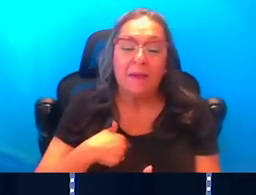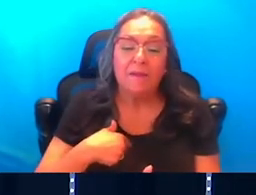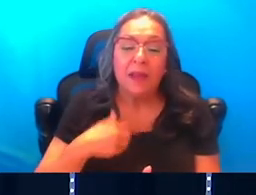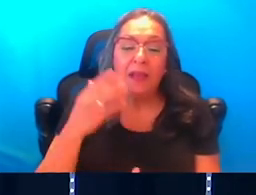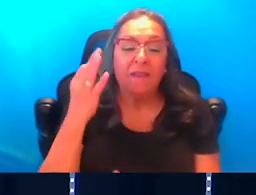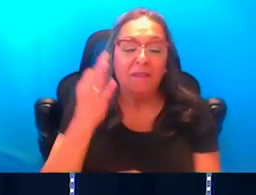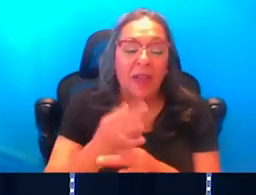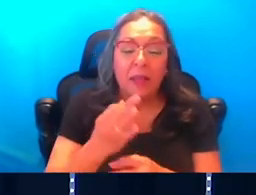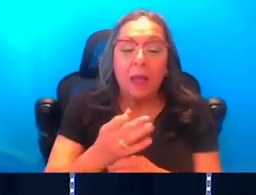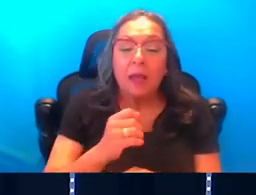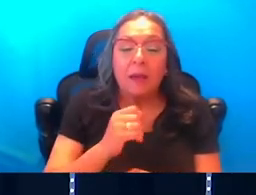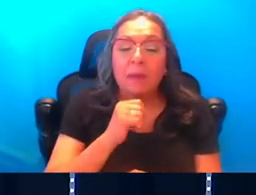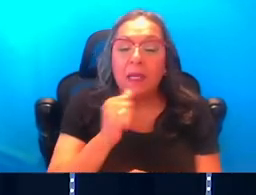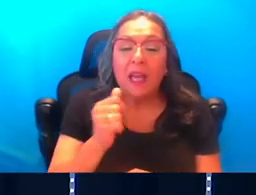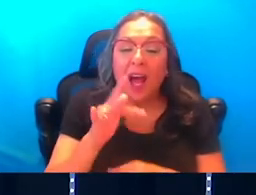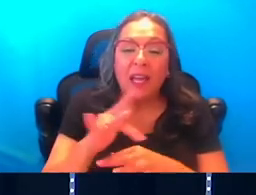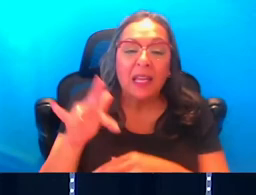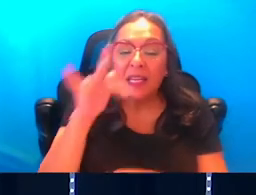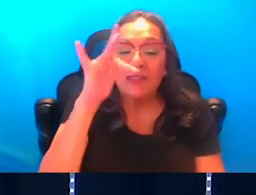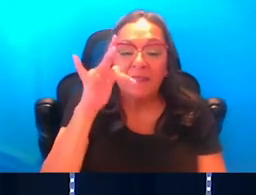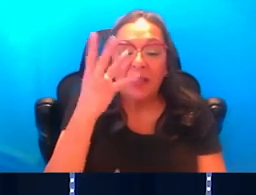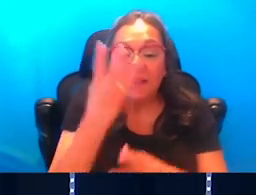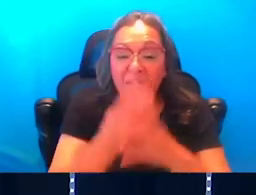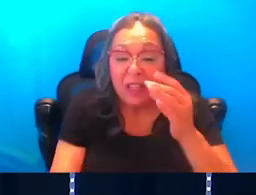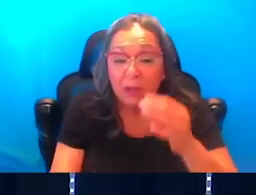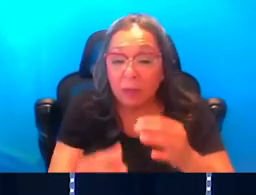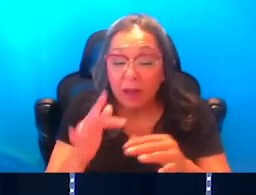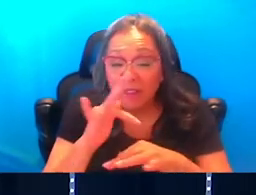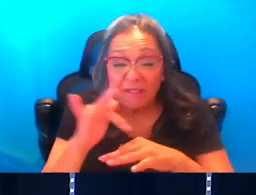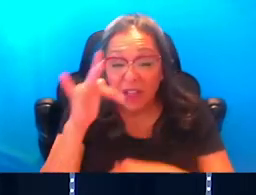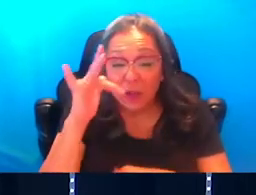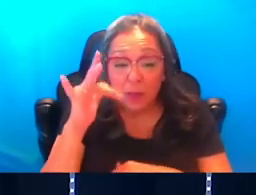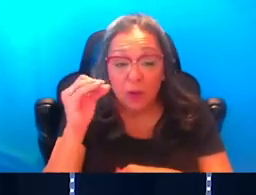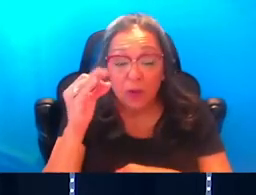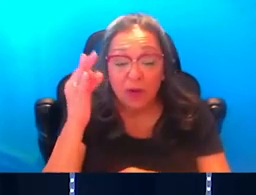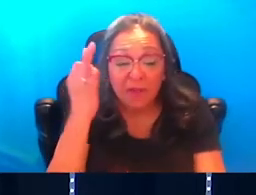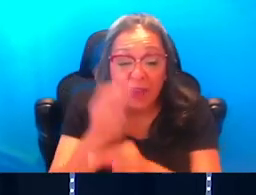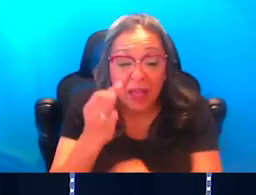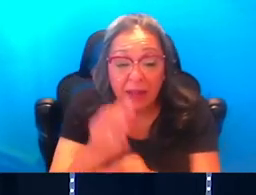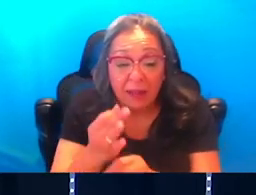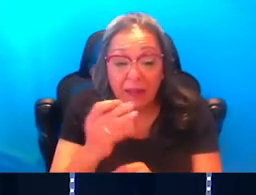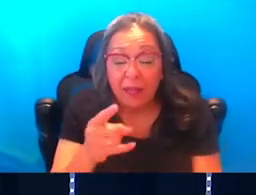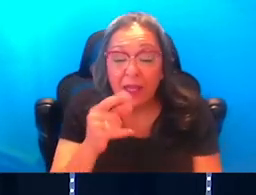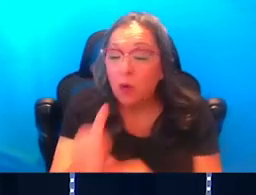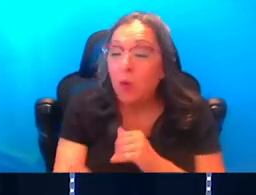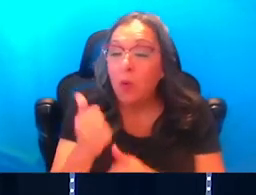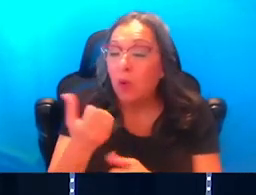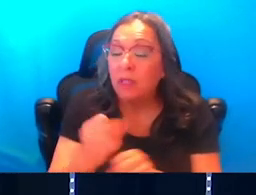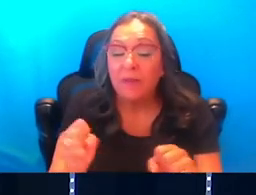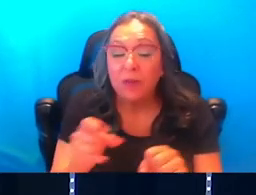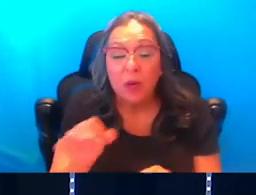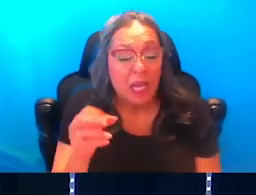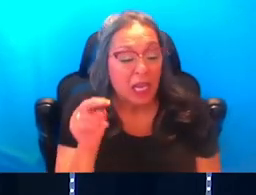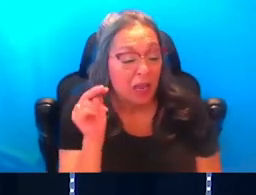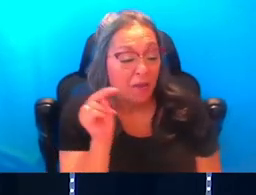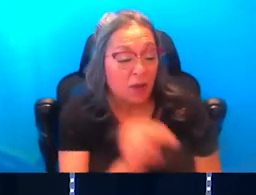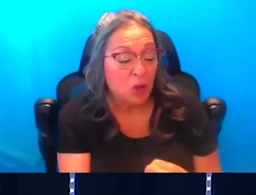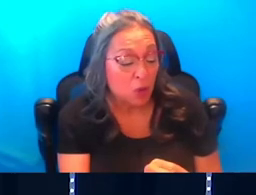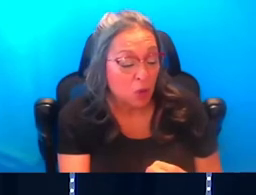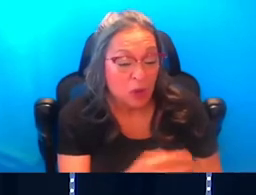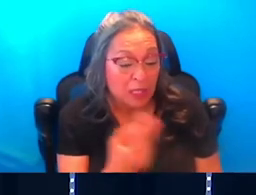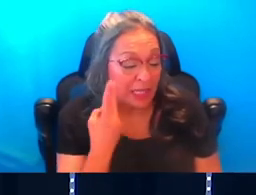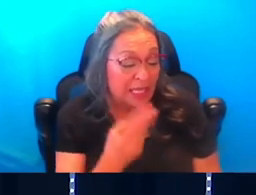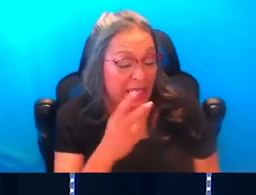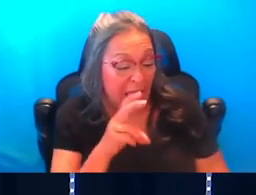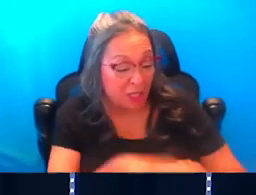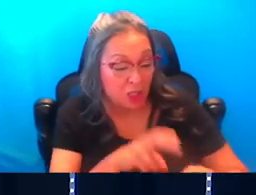invisible faith won't save you. Like if I look at that chair right there, James would say, do you have faith in that